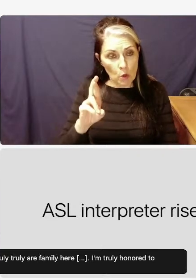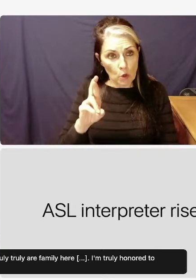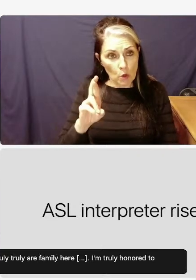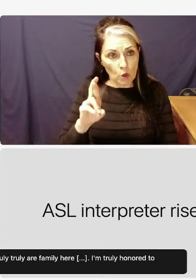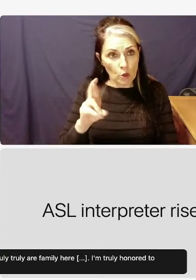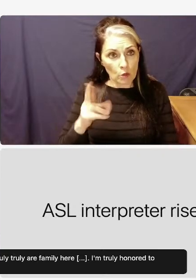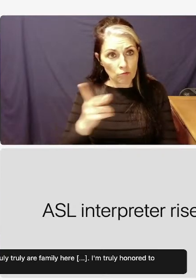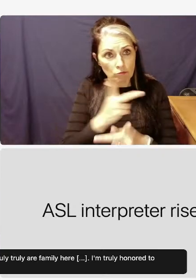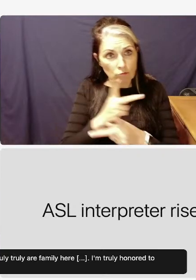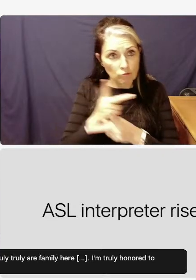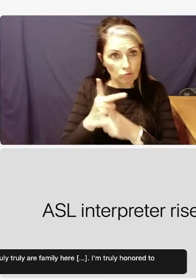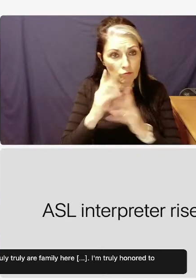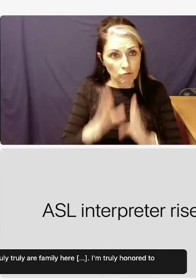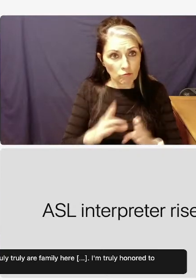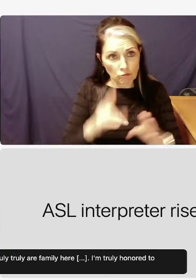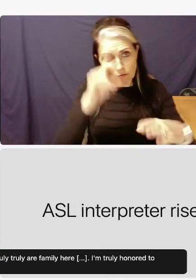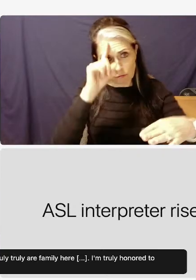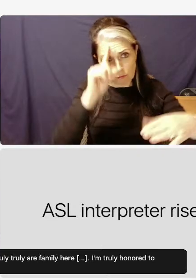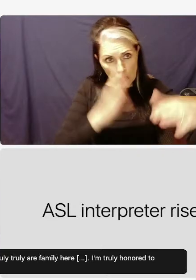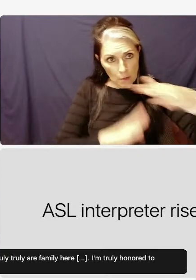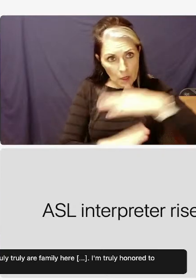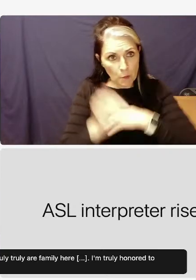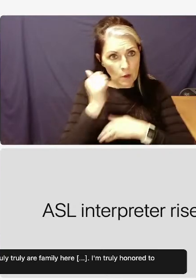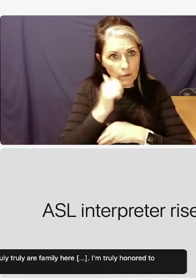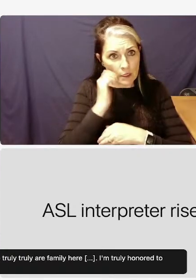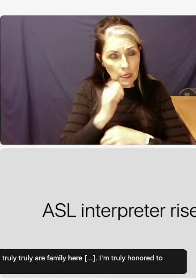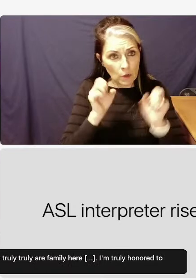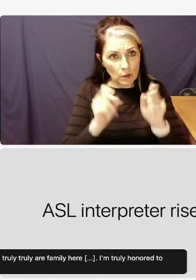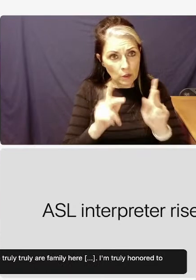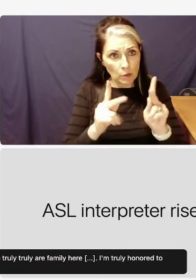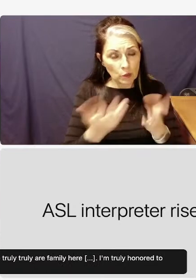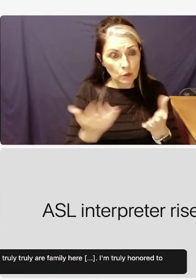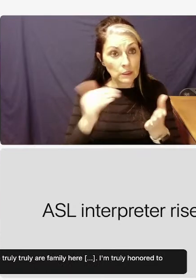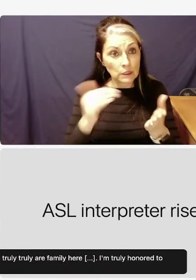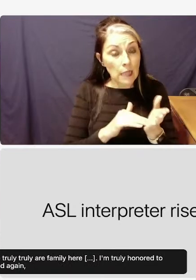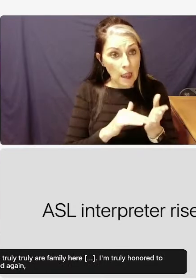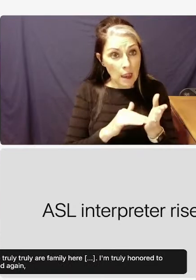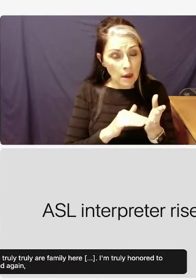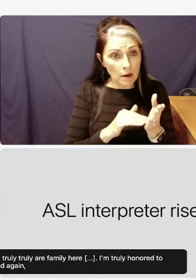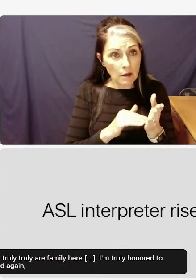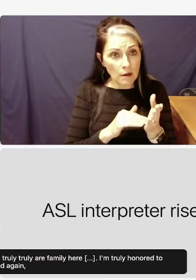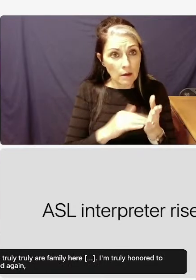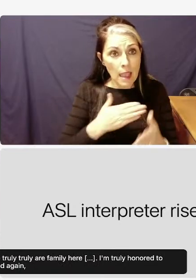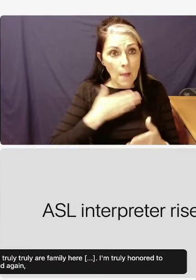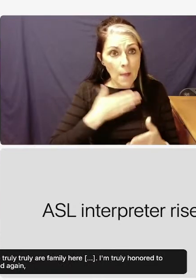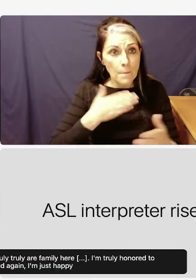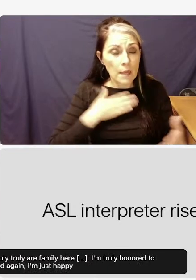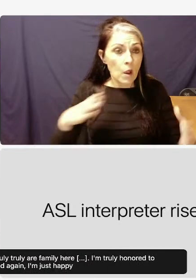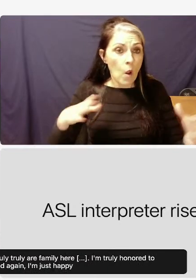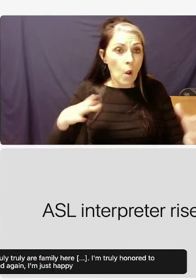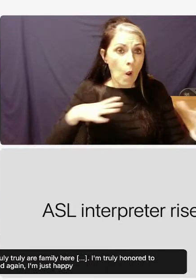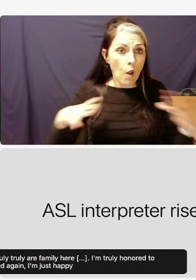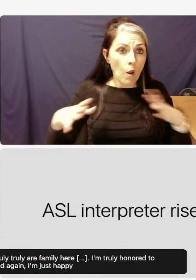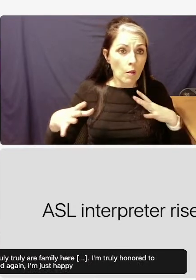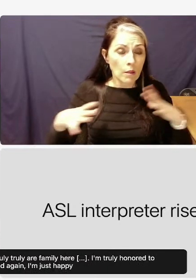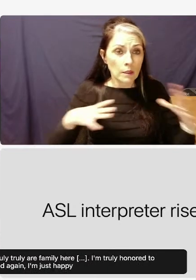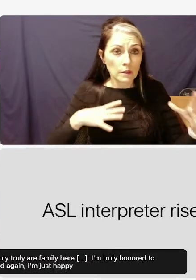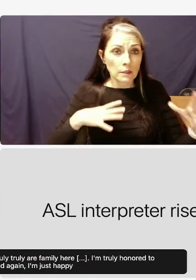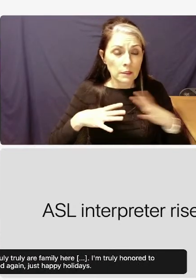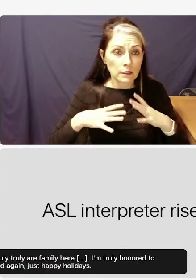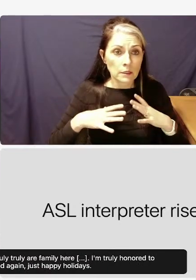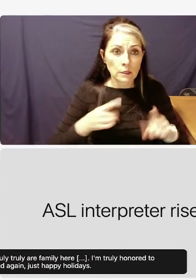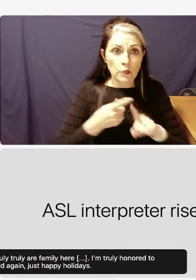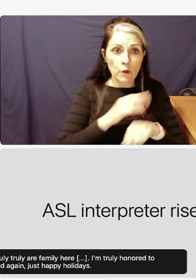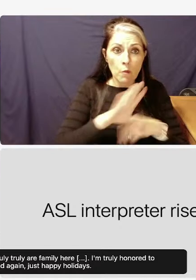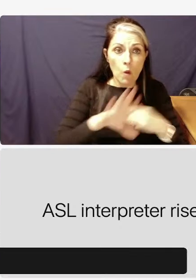i'm humbled every single day with this opportunity and again just happy holidays from from all